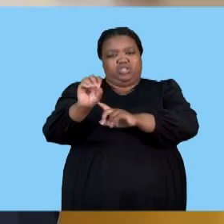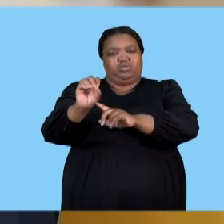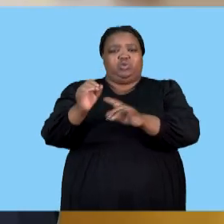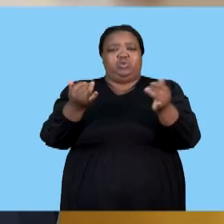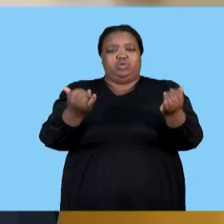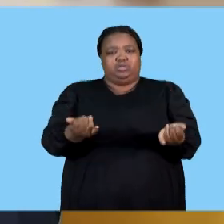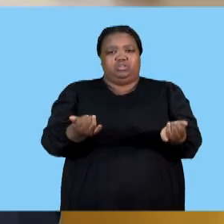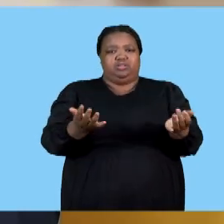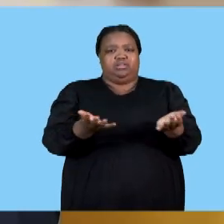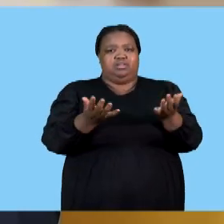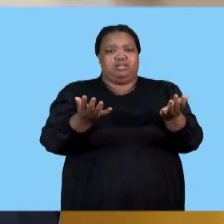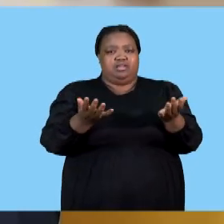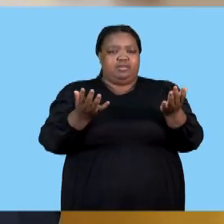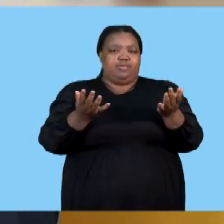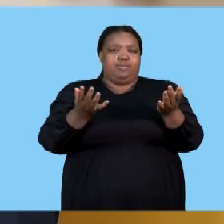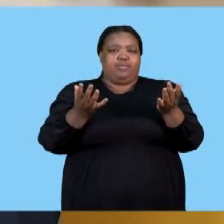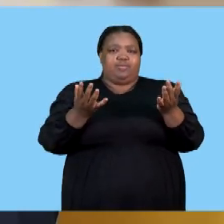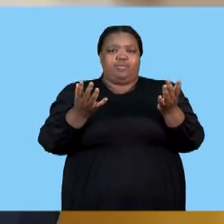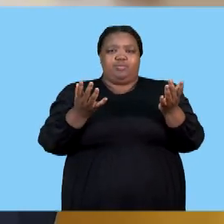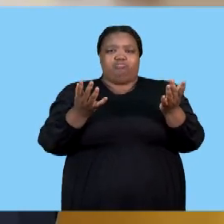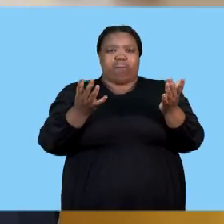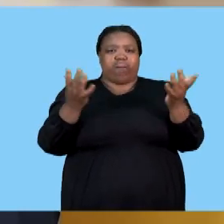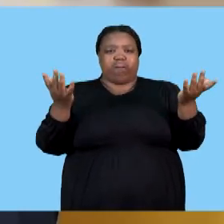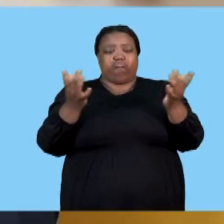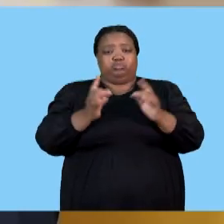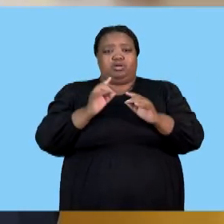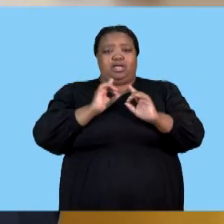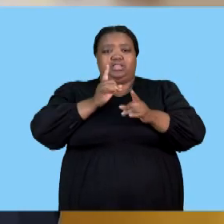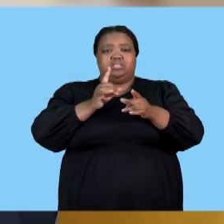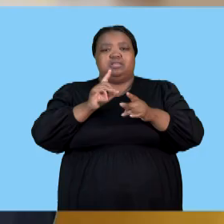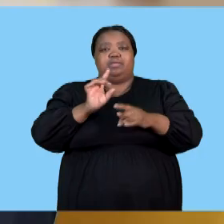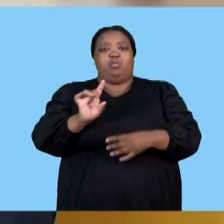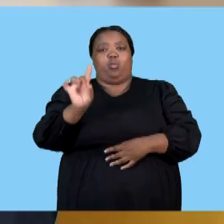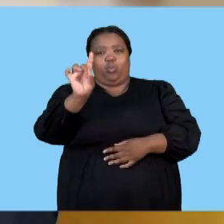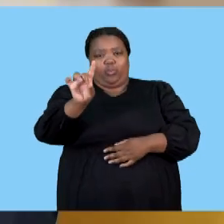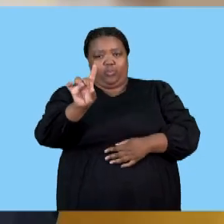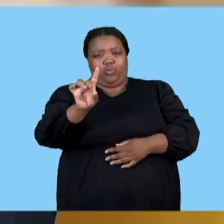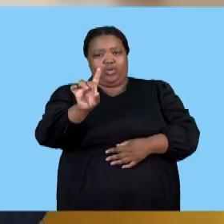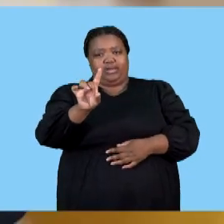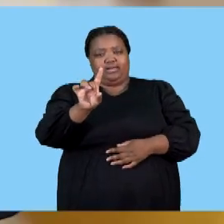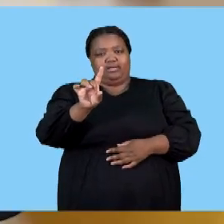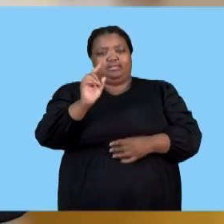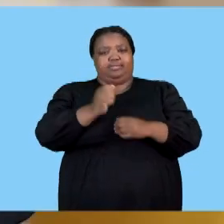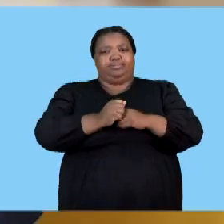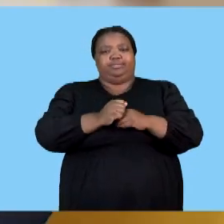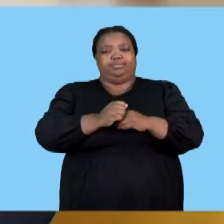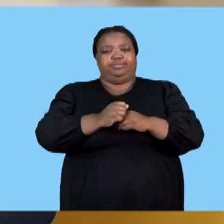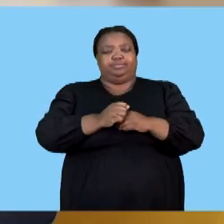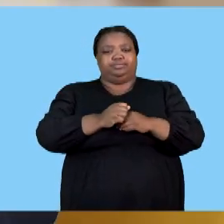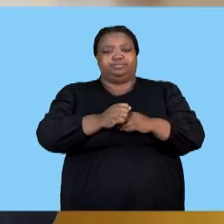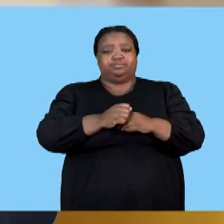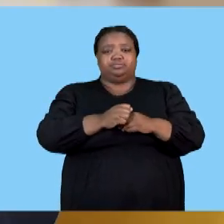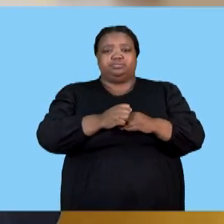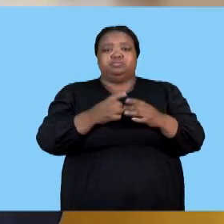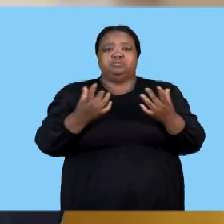the answer has to be S to 1 because it is a ratio. It has to be something S to 1.